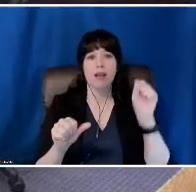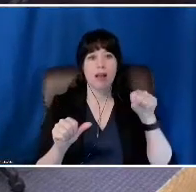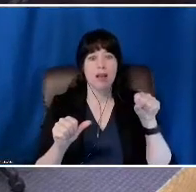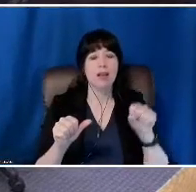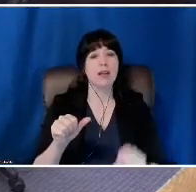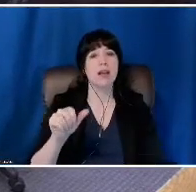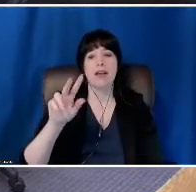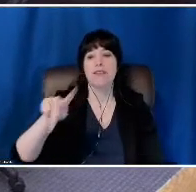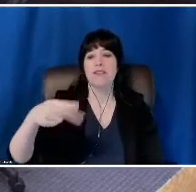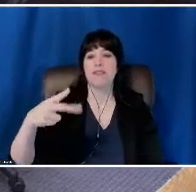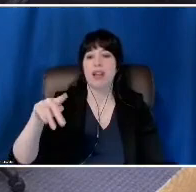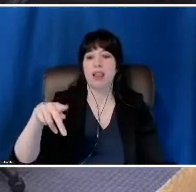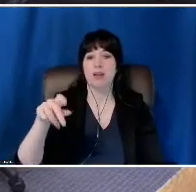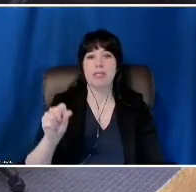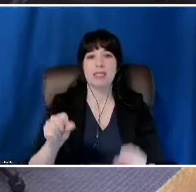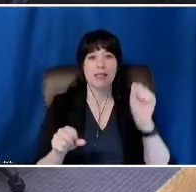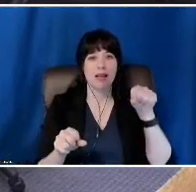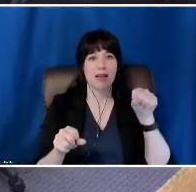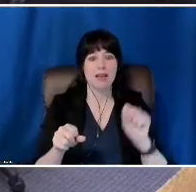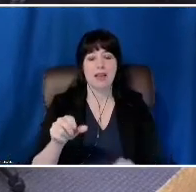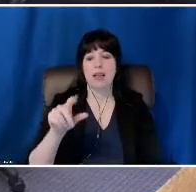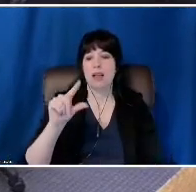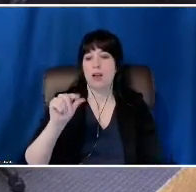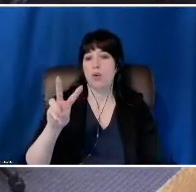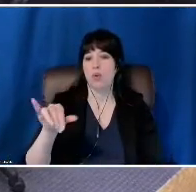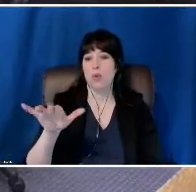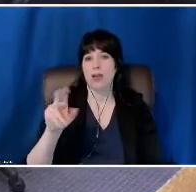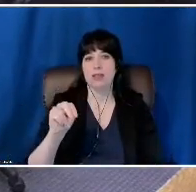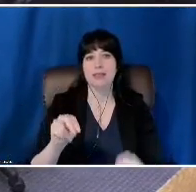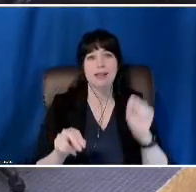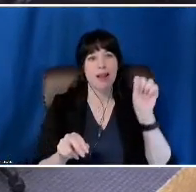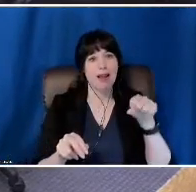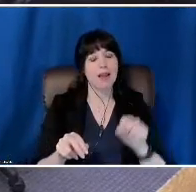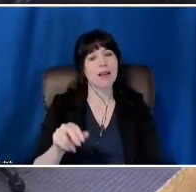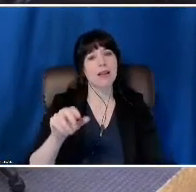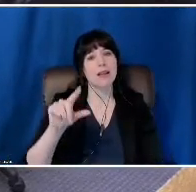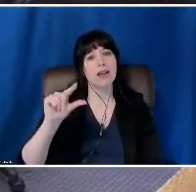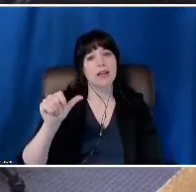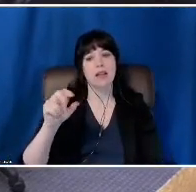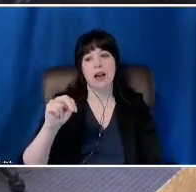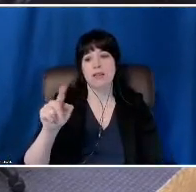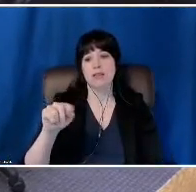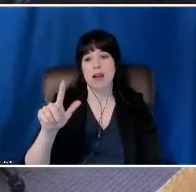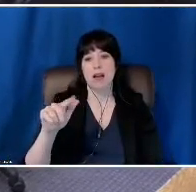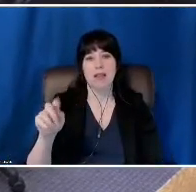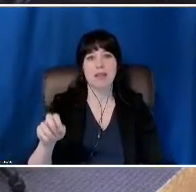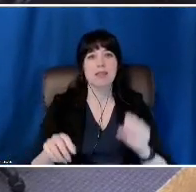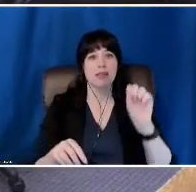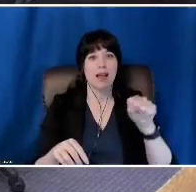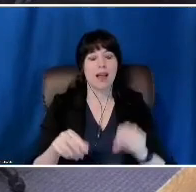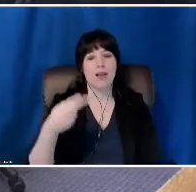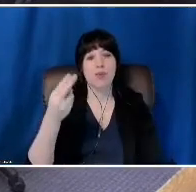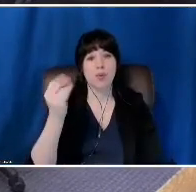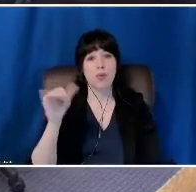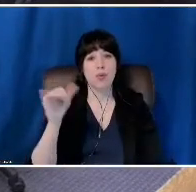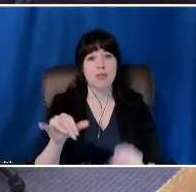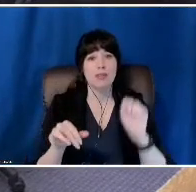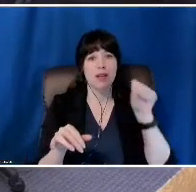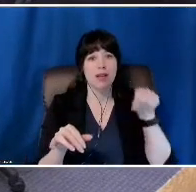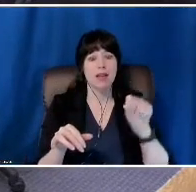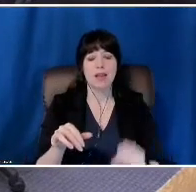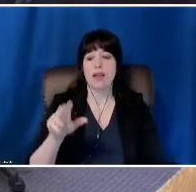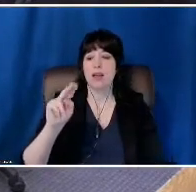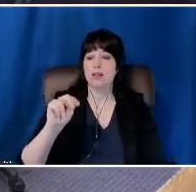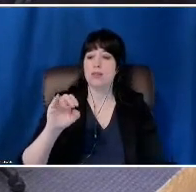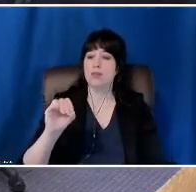Member Phillips. Aye. Board Member Gwen. Aye. Board Member Gonzalez. Aye. Board Member Hoy. Aye. Board Member